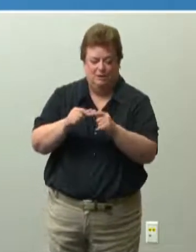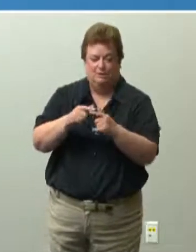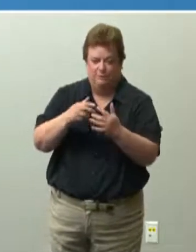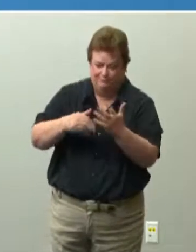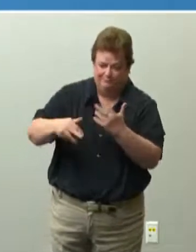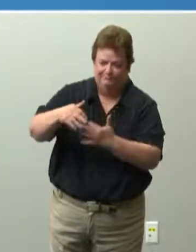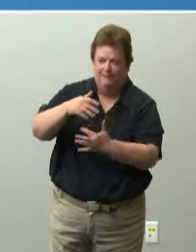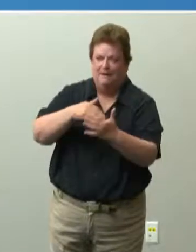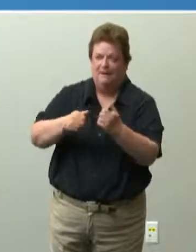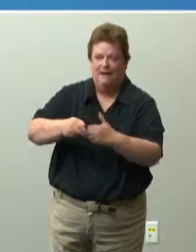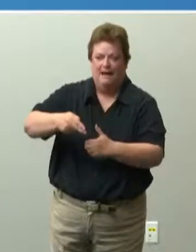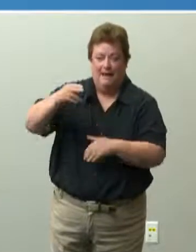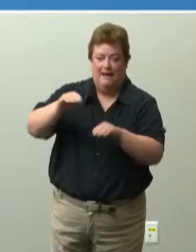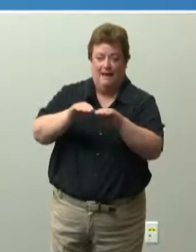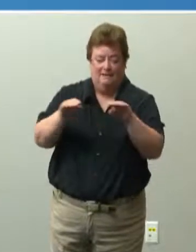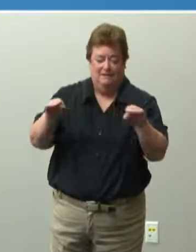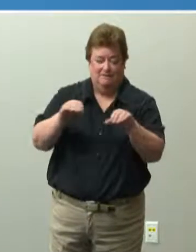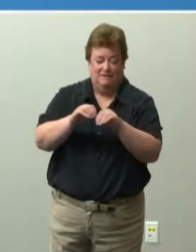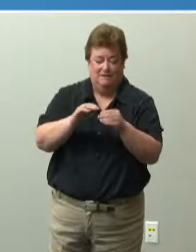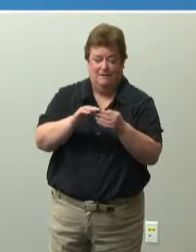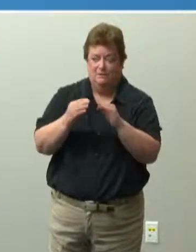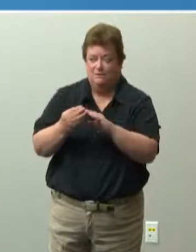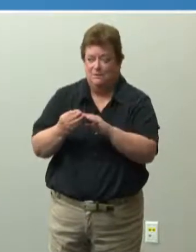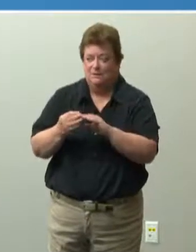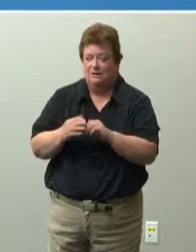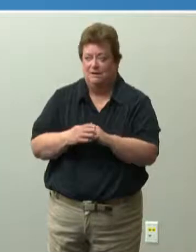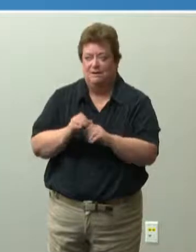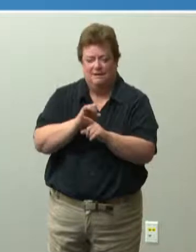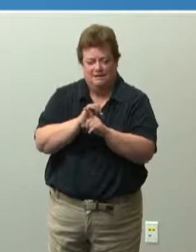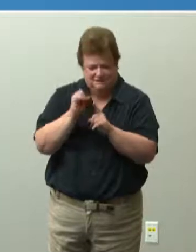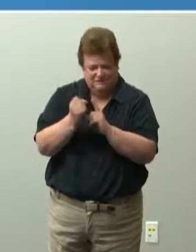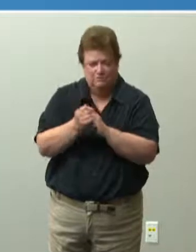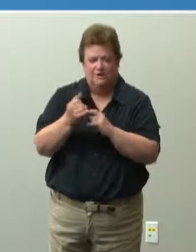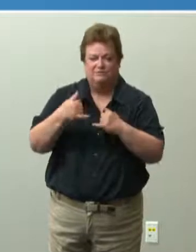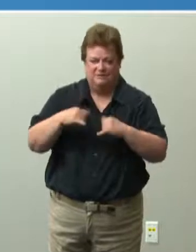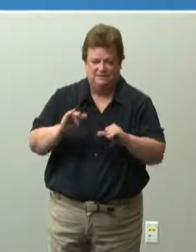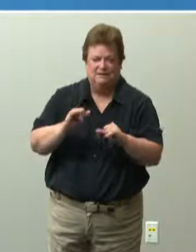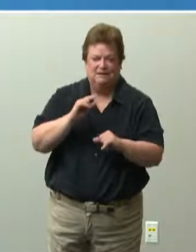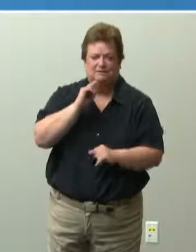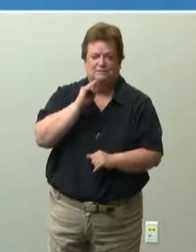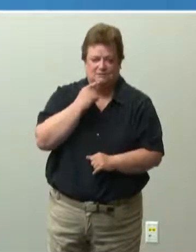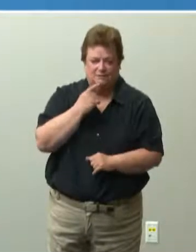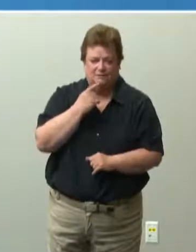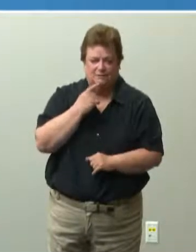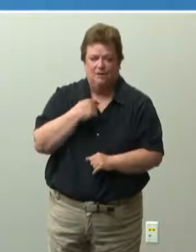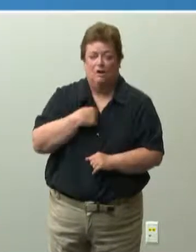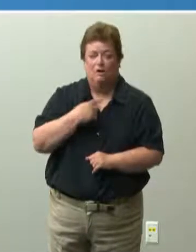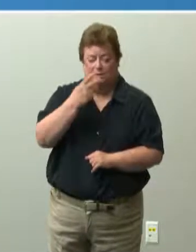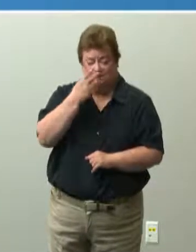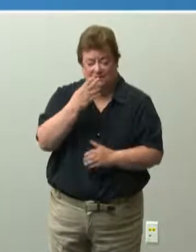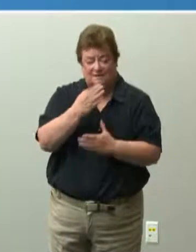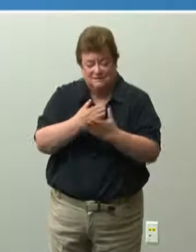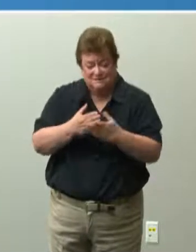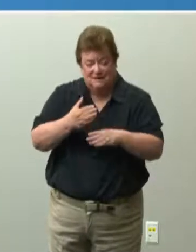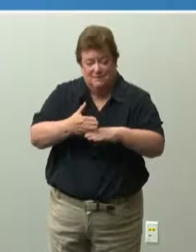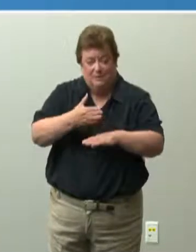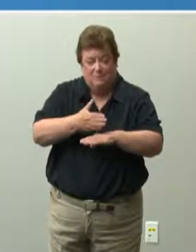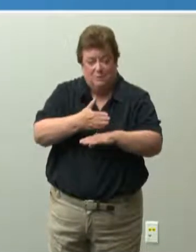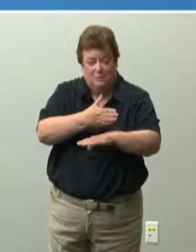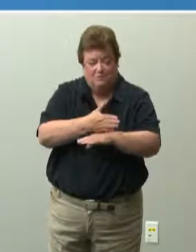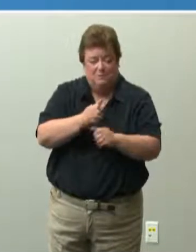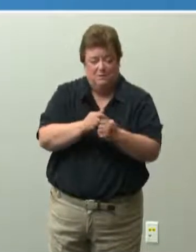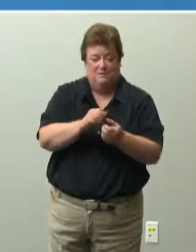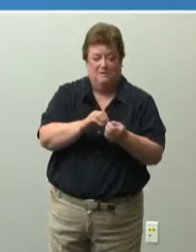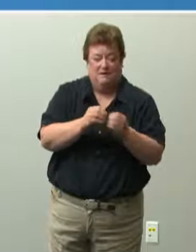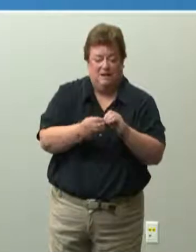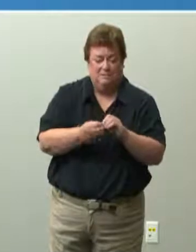levels in our community, and our situation remains critical. We are seeing a sign of improvement in our case numbers, but the number